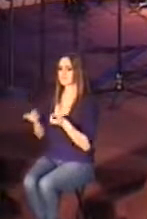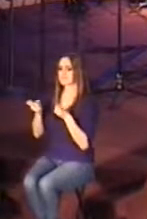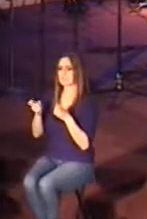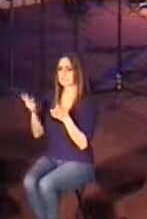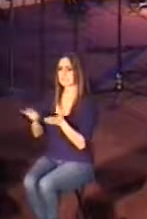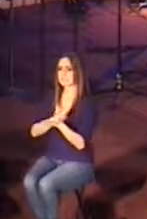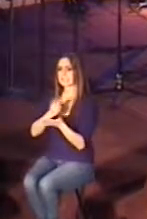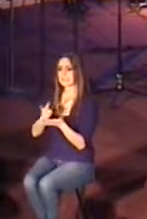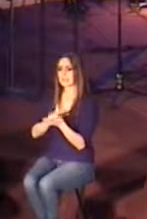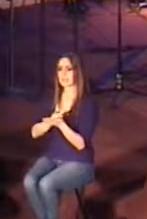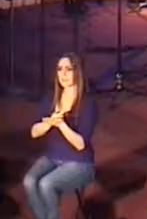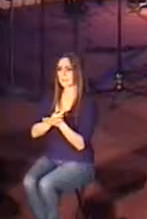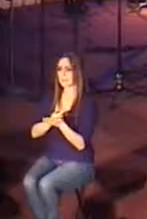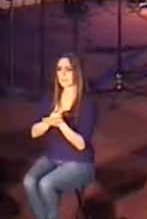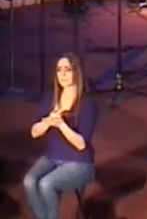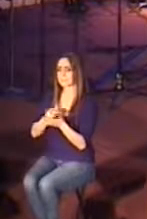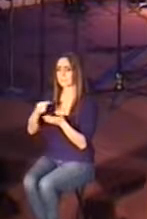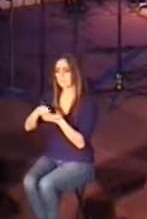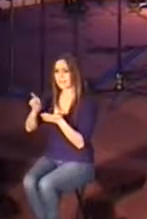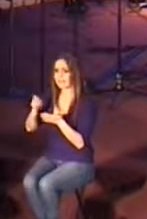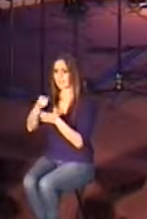paid the price for our sins.